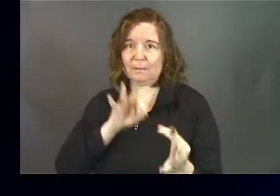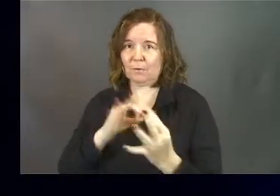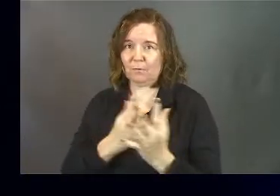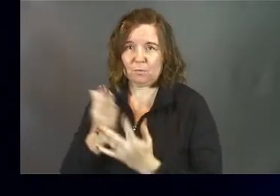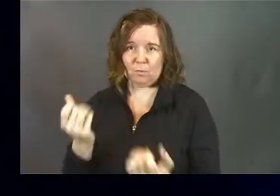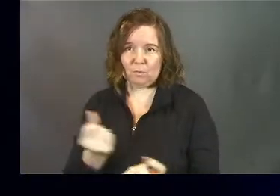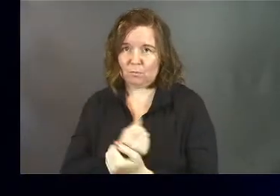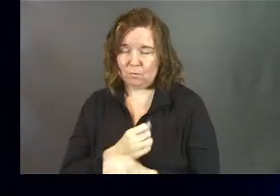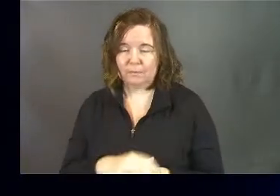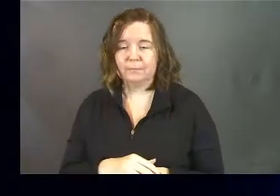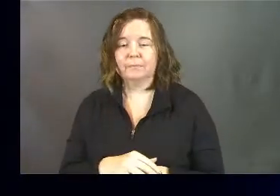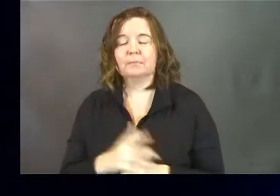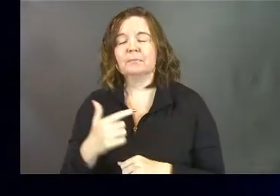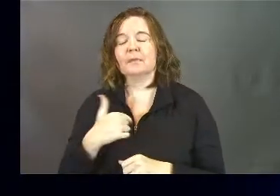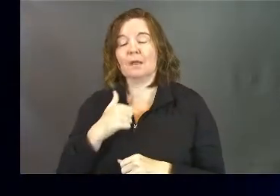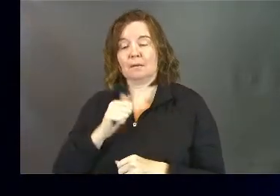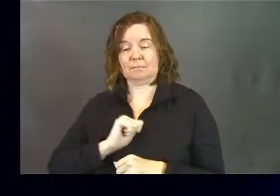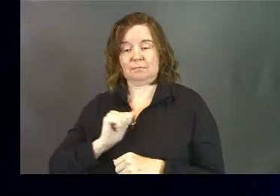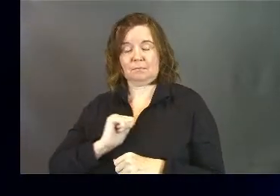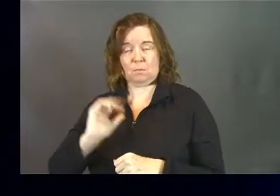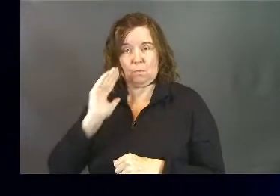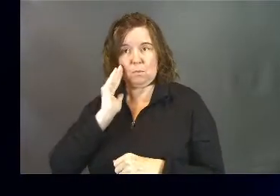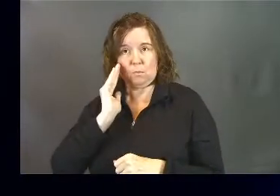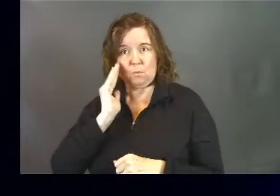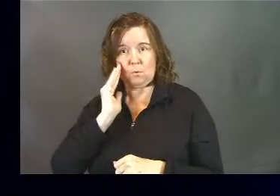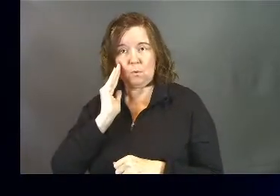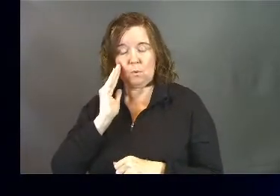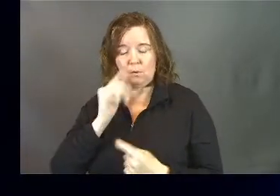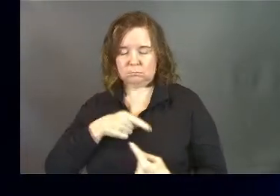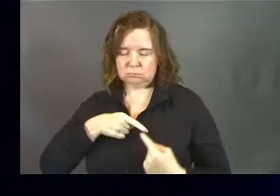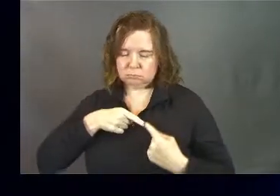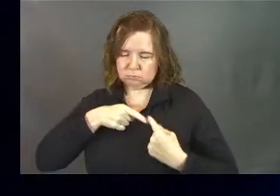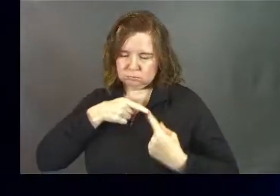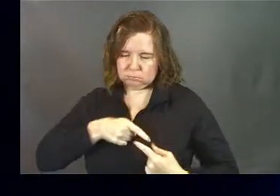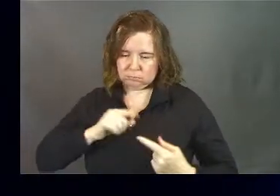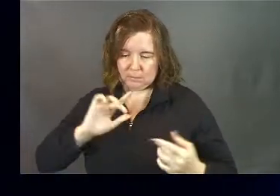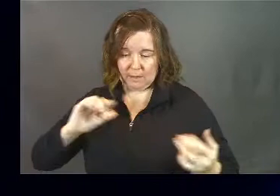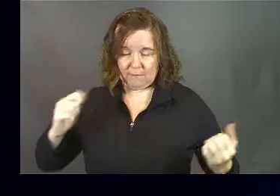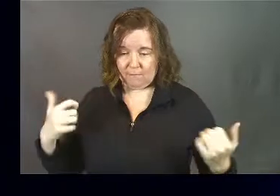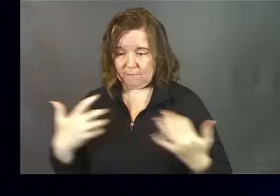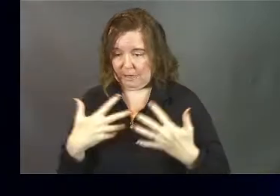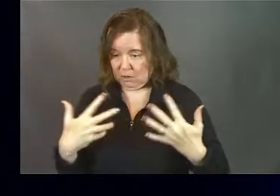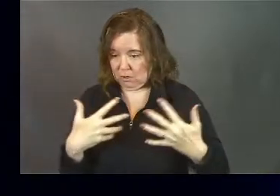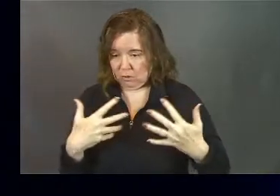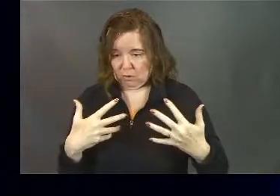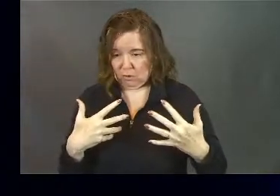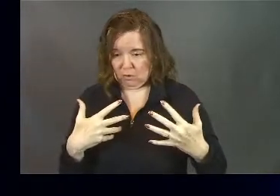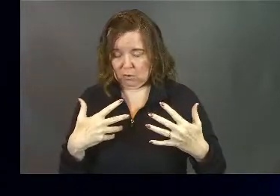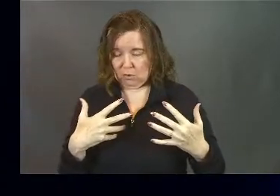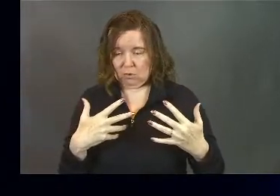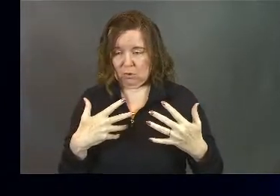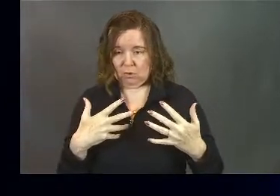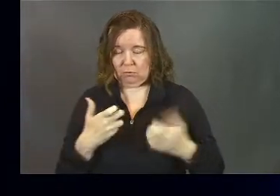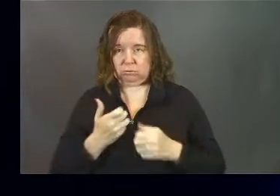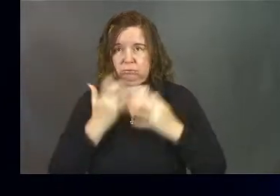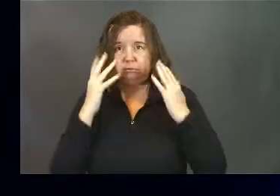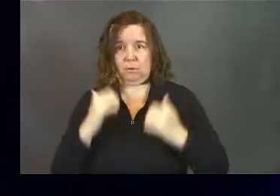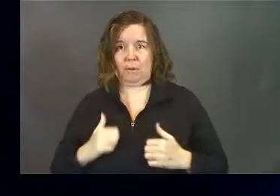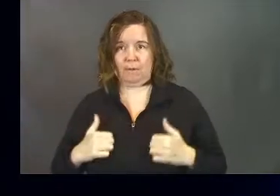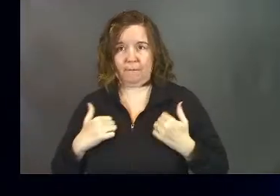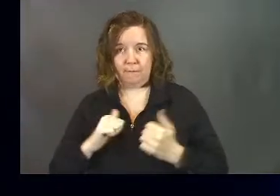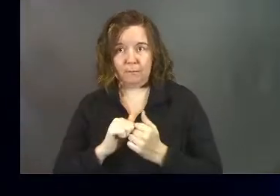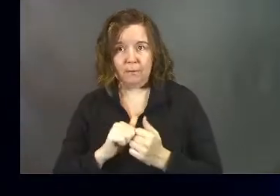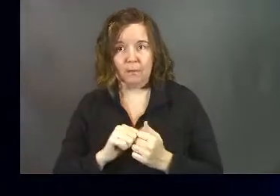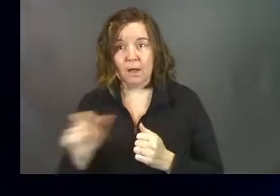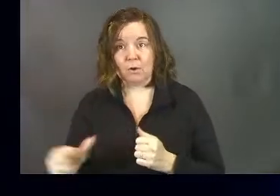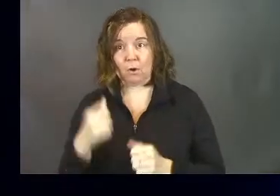love. I personally know the torment that fear can bring to your life